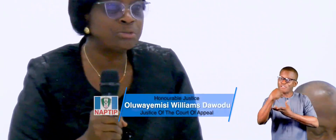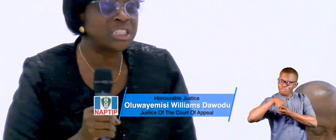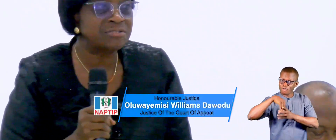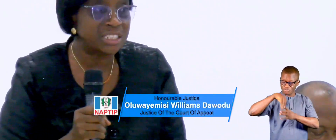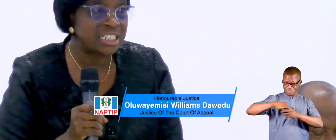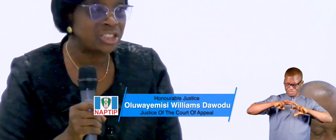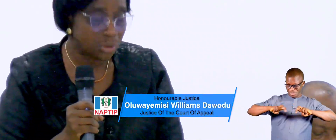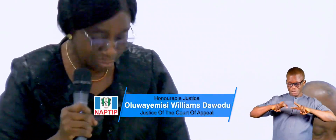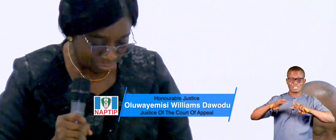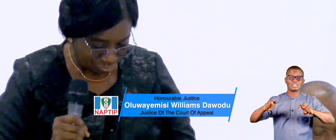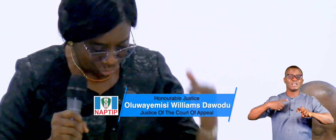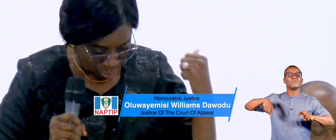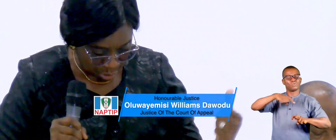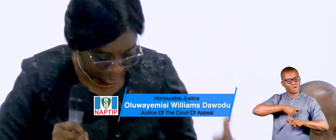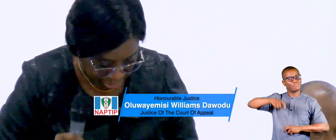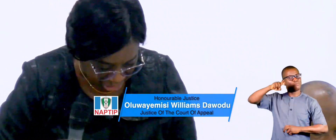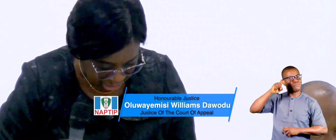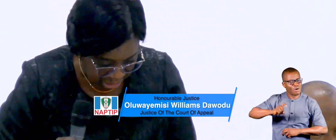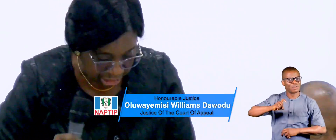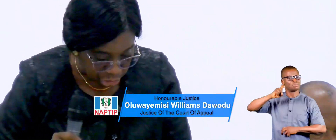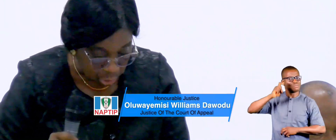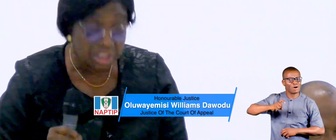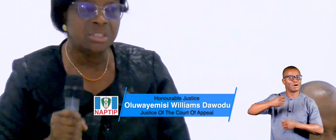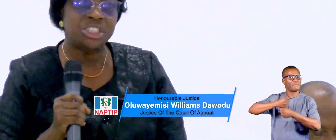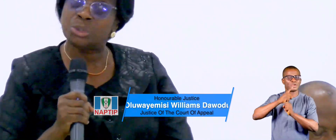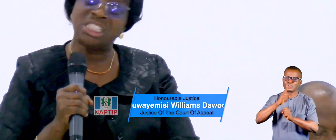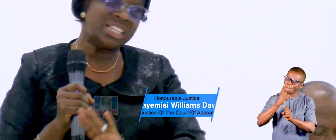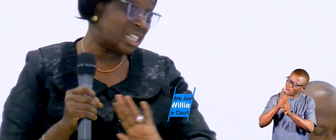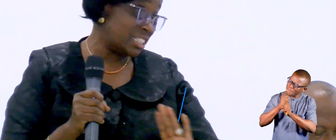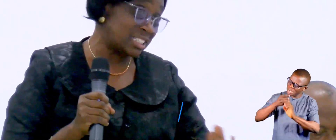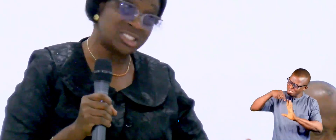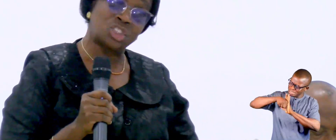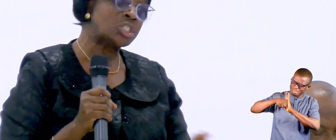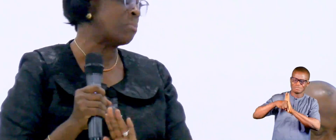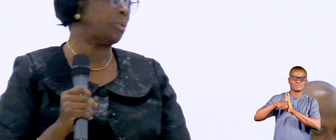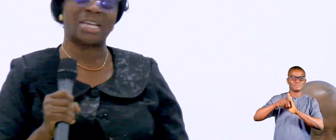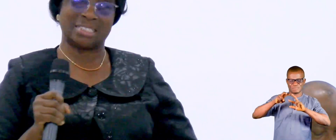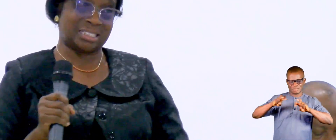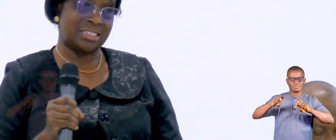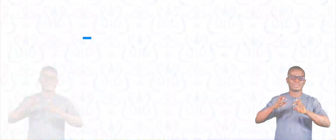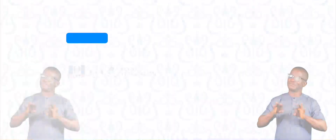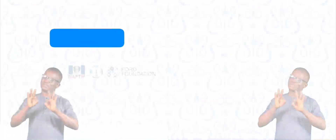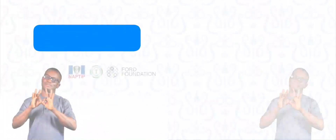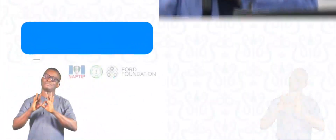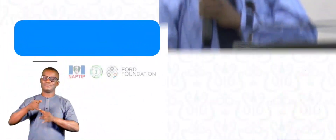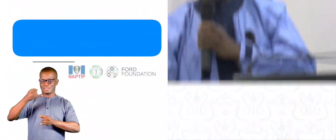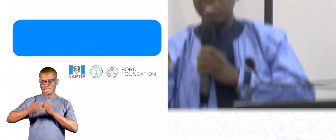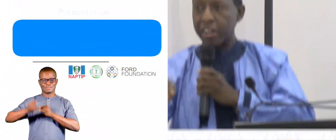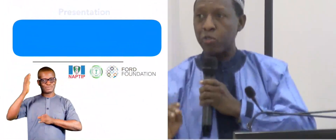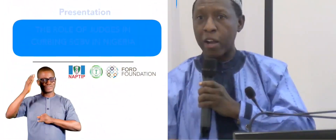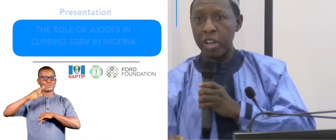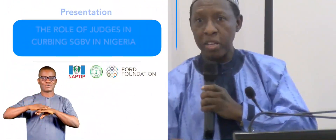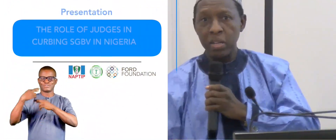involved in investigation, we must ensure due diligence is just important. The last